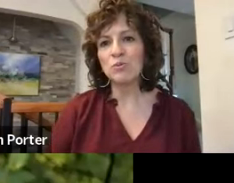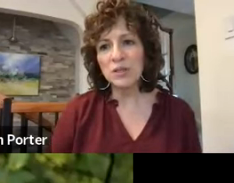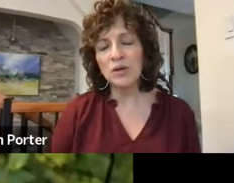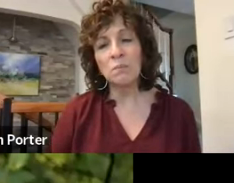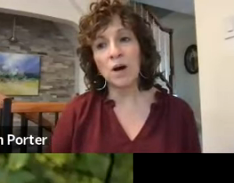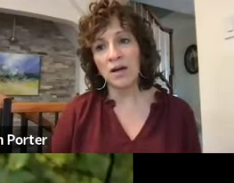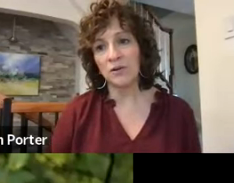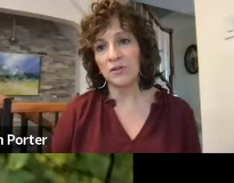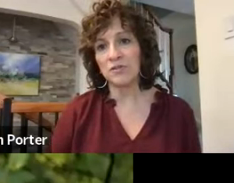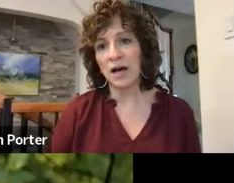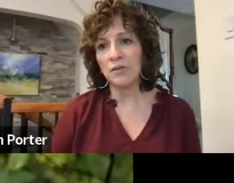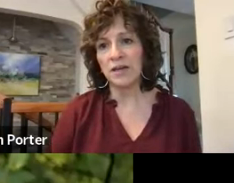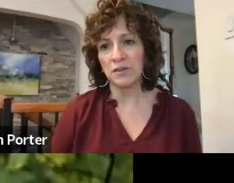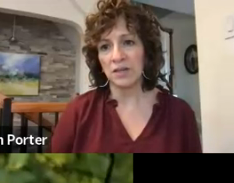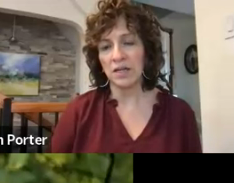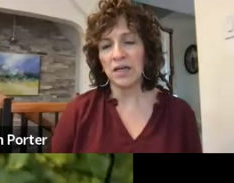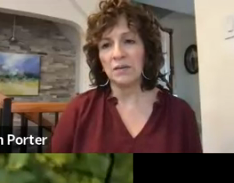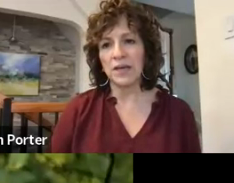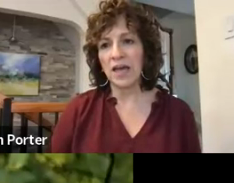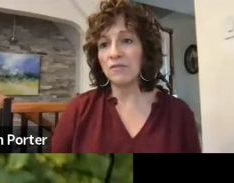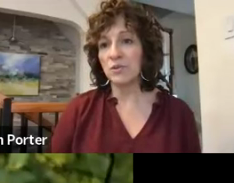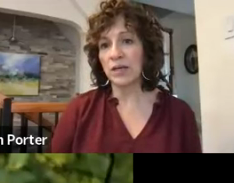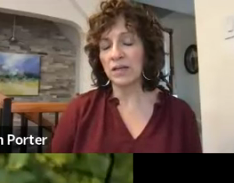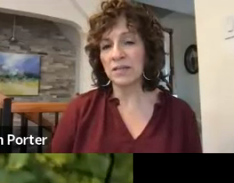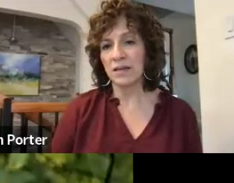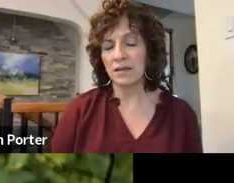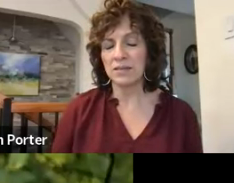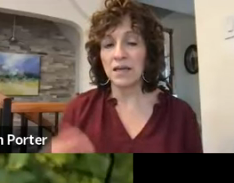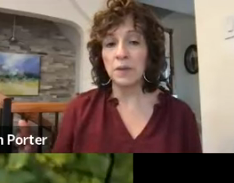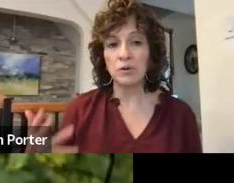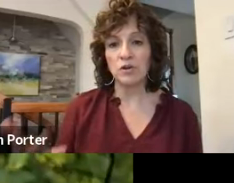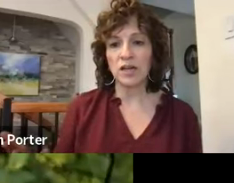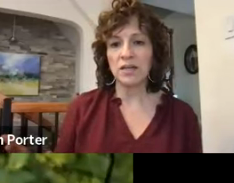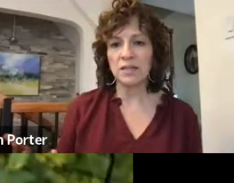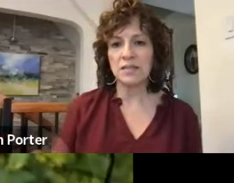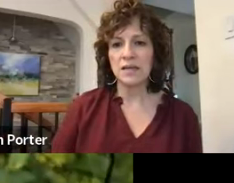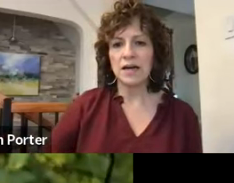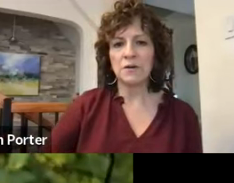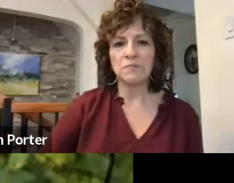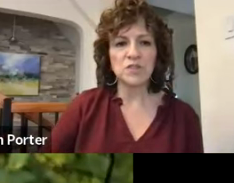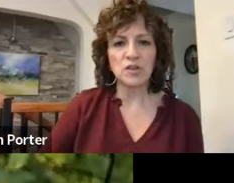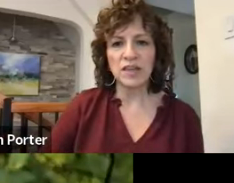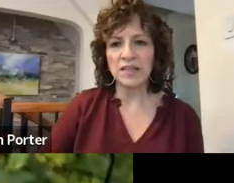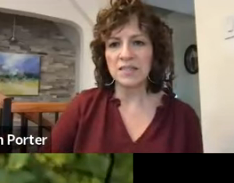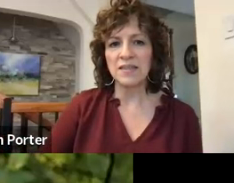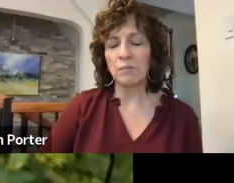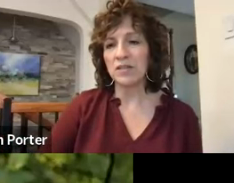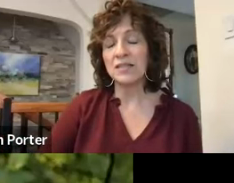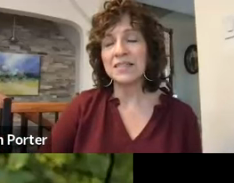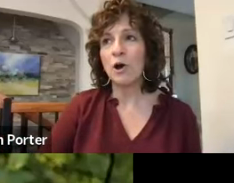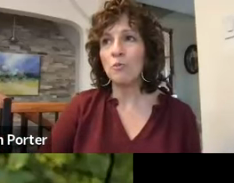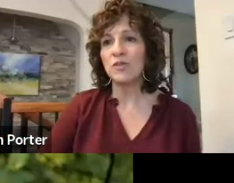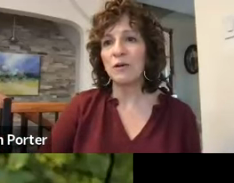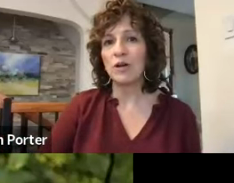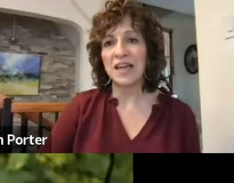So we really want to model those healthy behaviors that we can exhibit with our kids. So that they can see that,